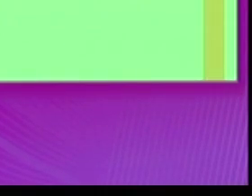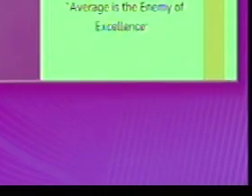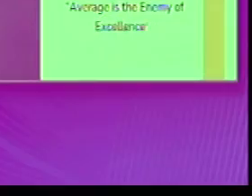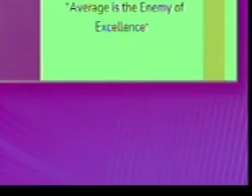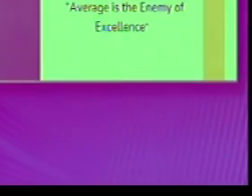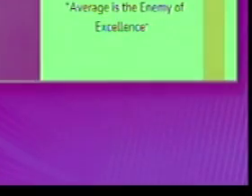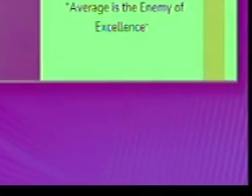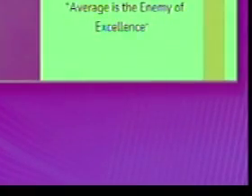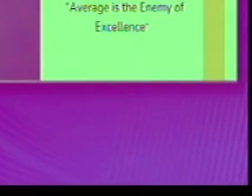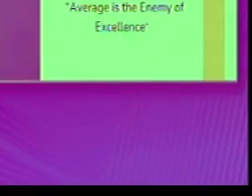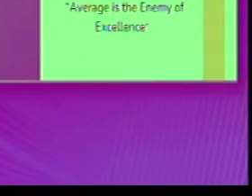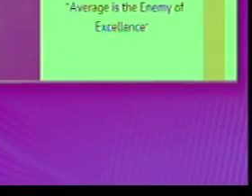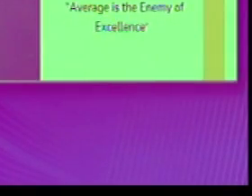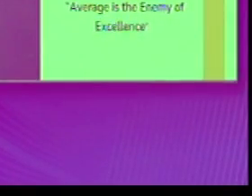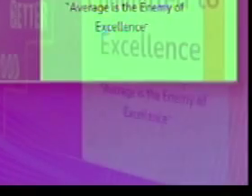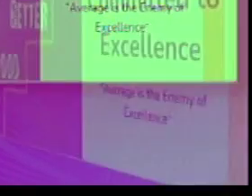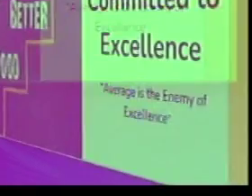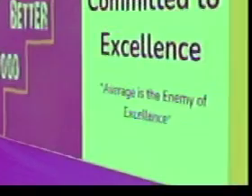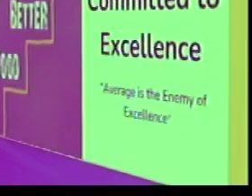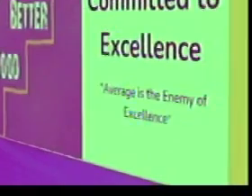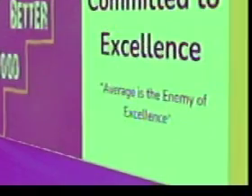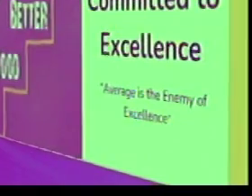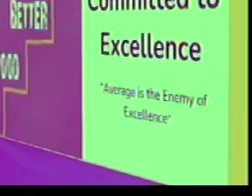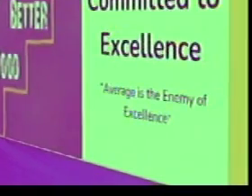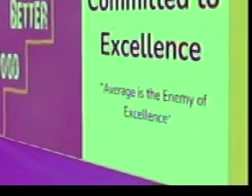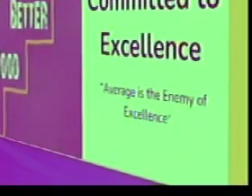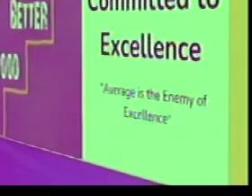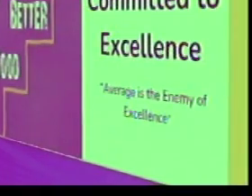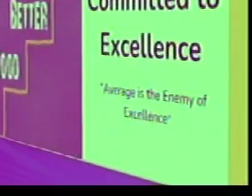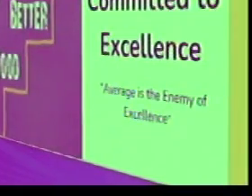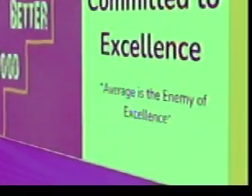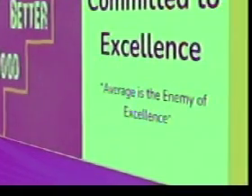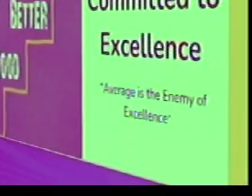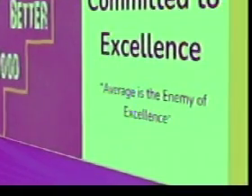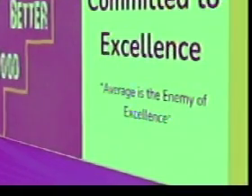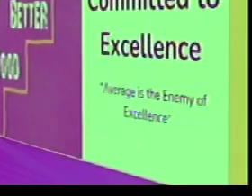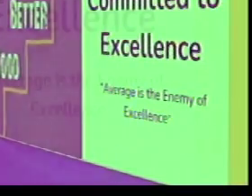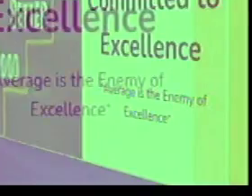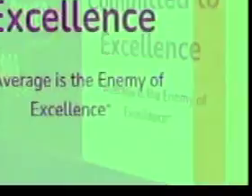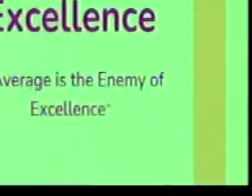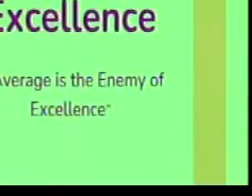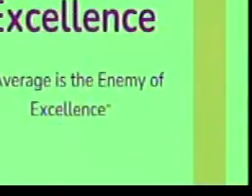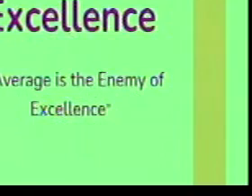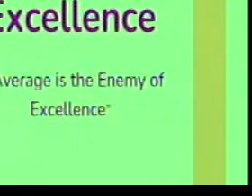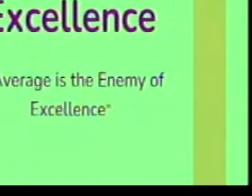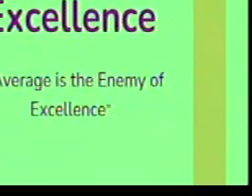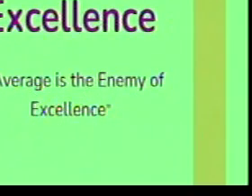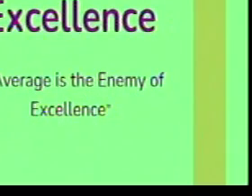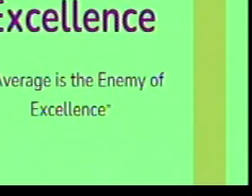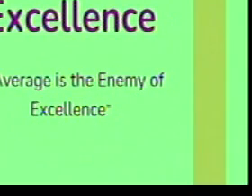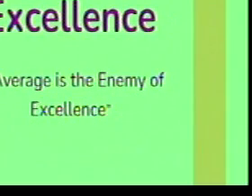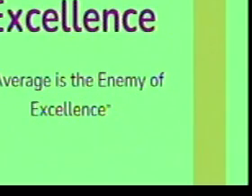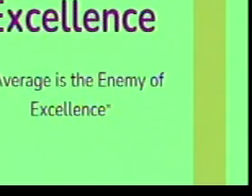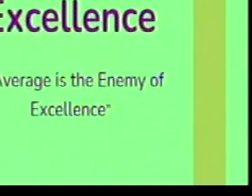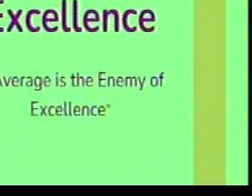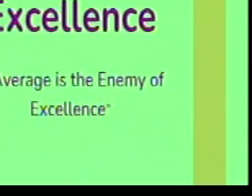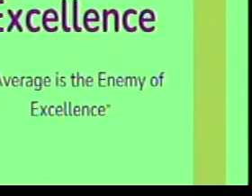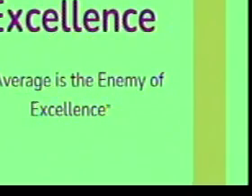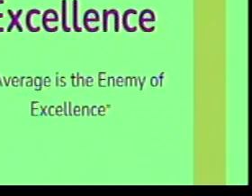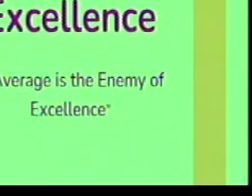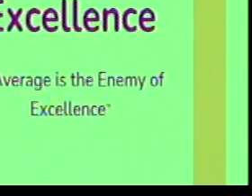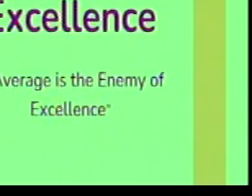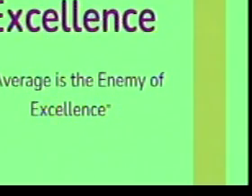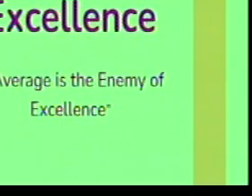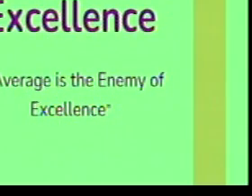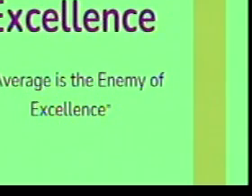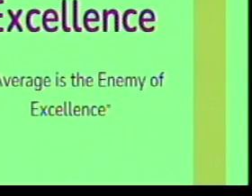people. Number six, be committed to excellence. Excellence is the quality